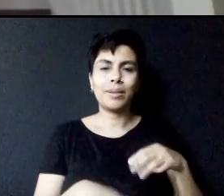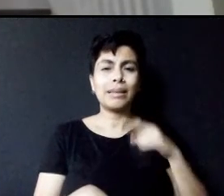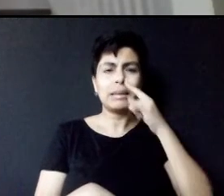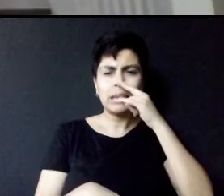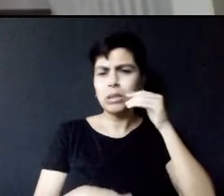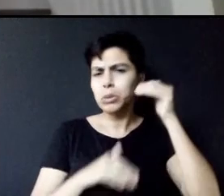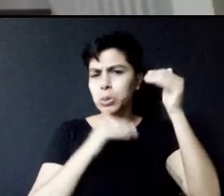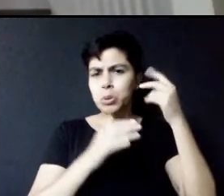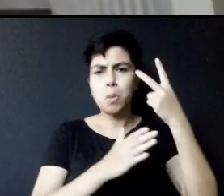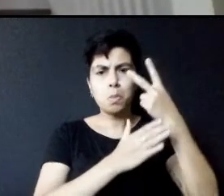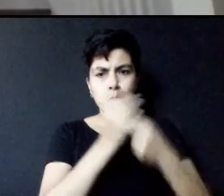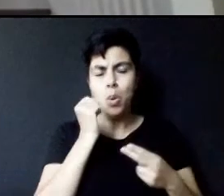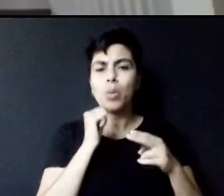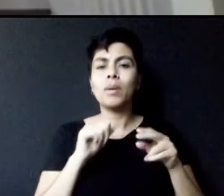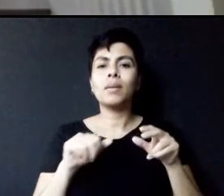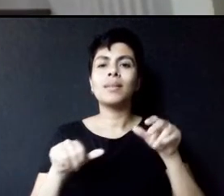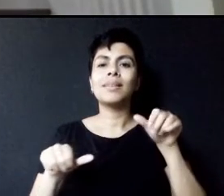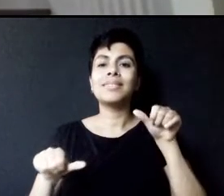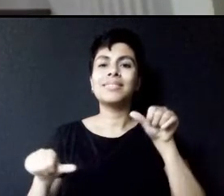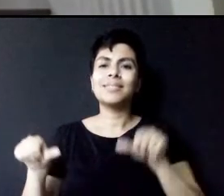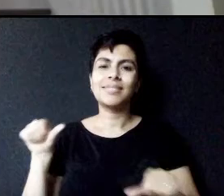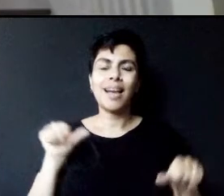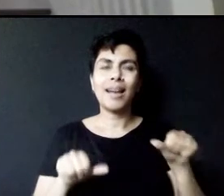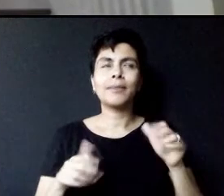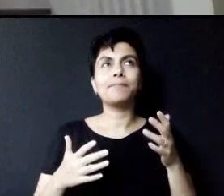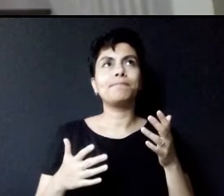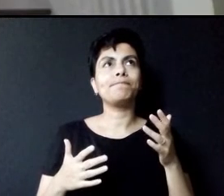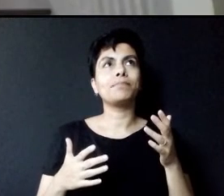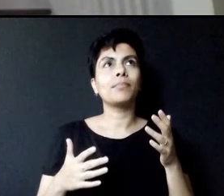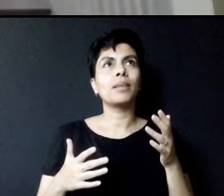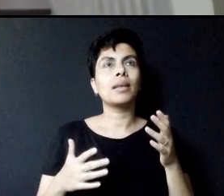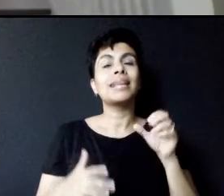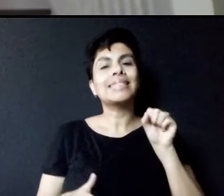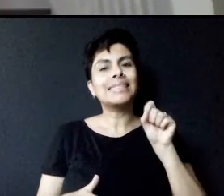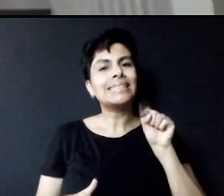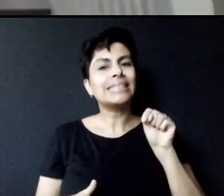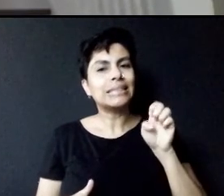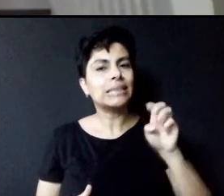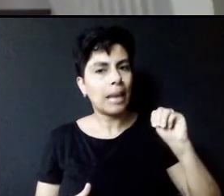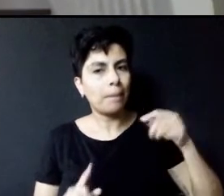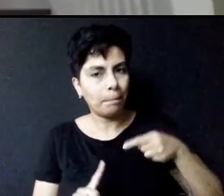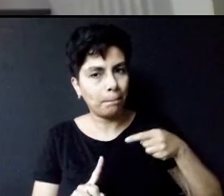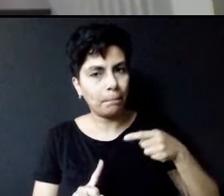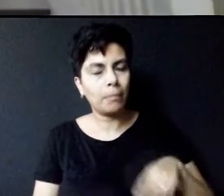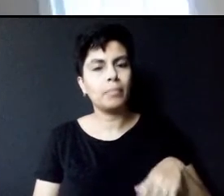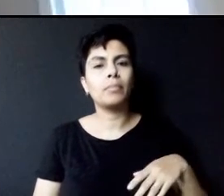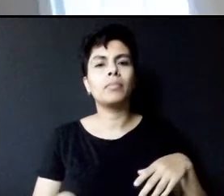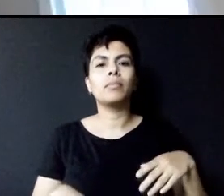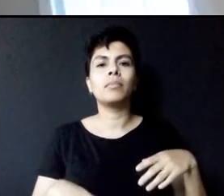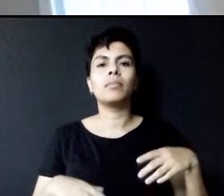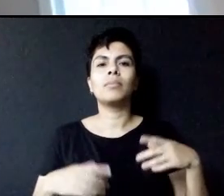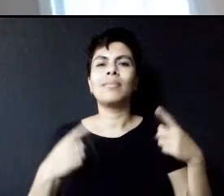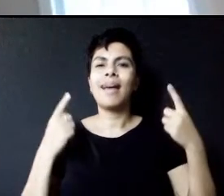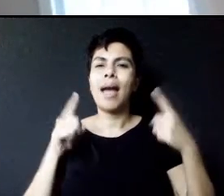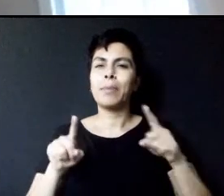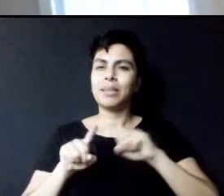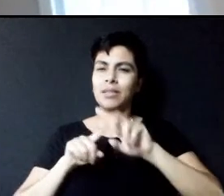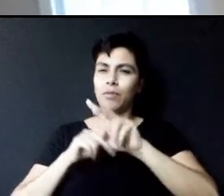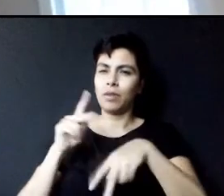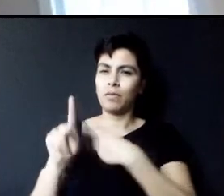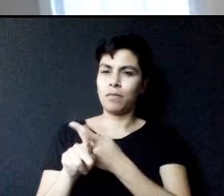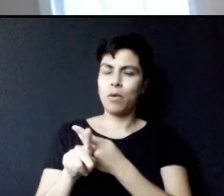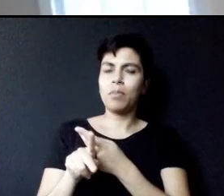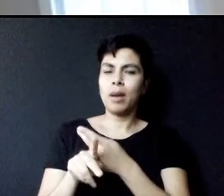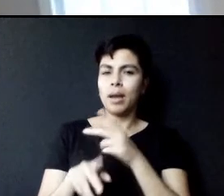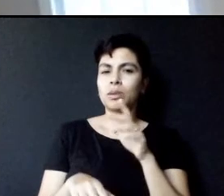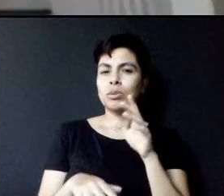both kids and adults, that like science happens, well, I shouldn't say science, but like STEM happens through different